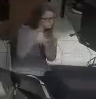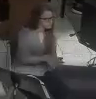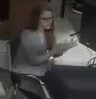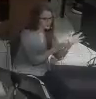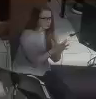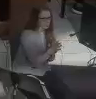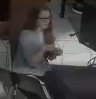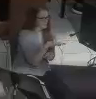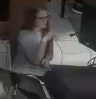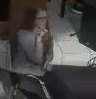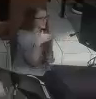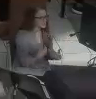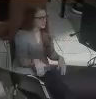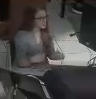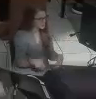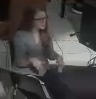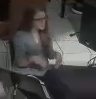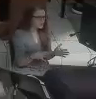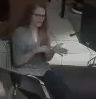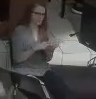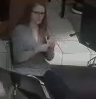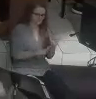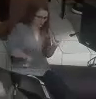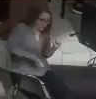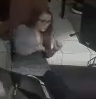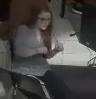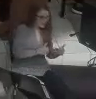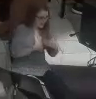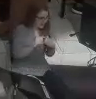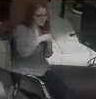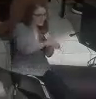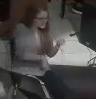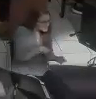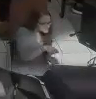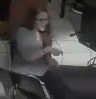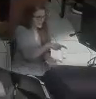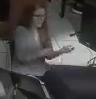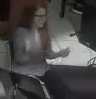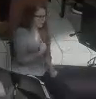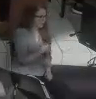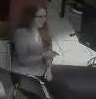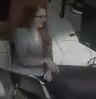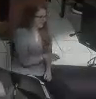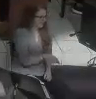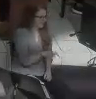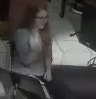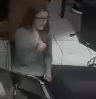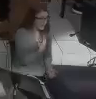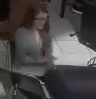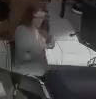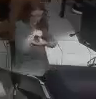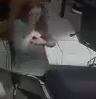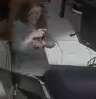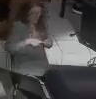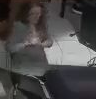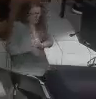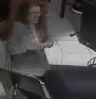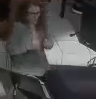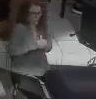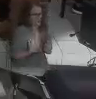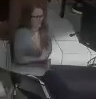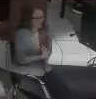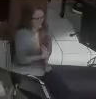Spirit. It means that we have exactly what we need, and we carry what we need with